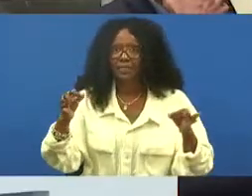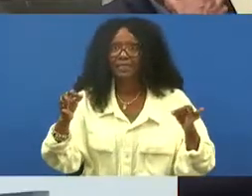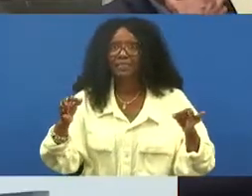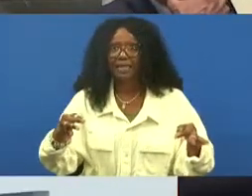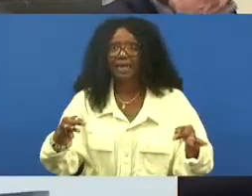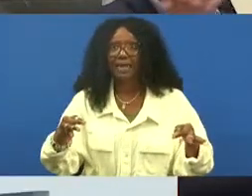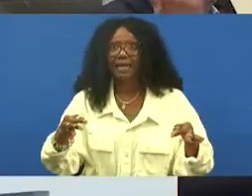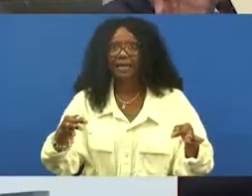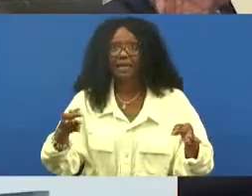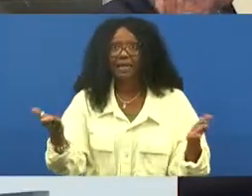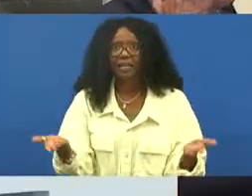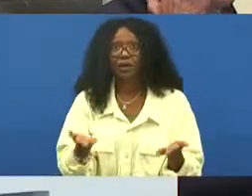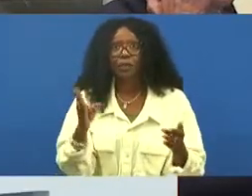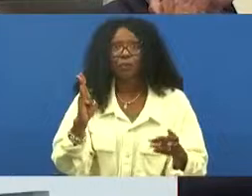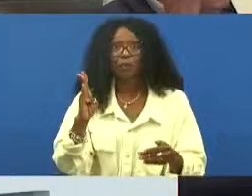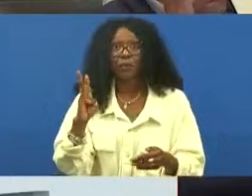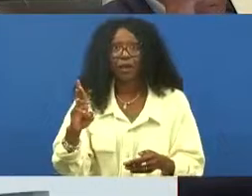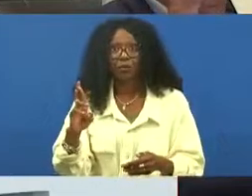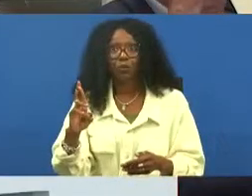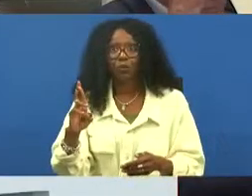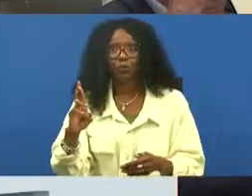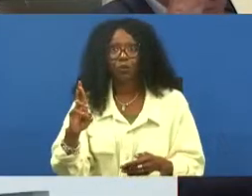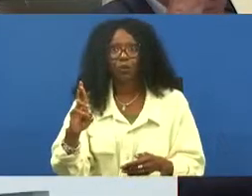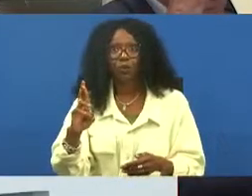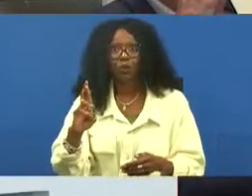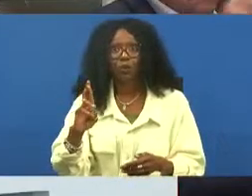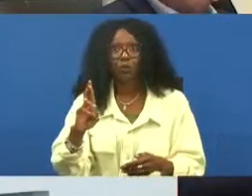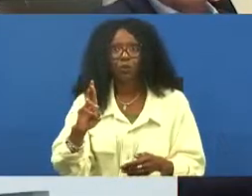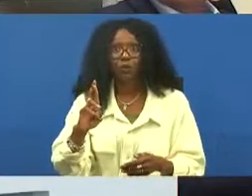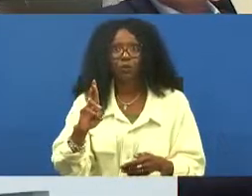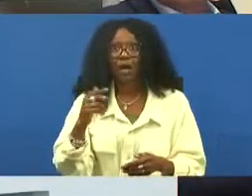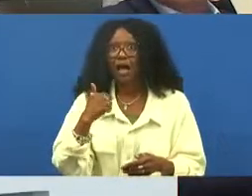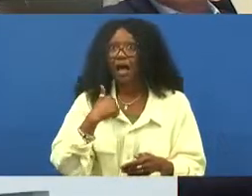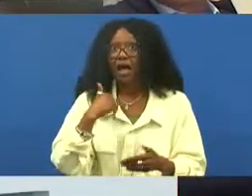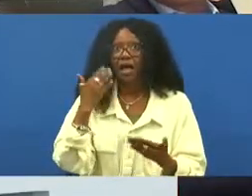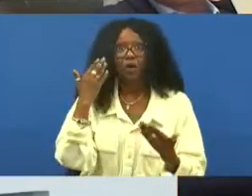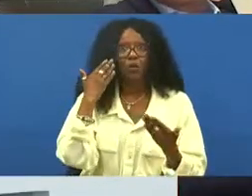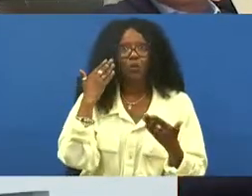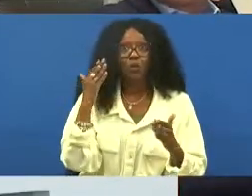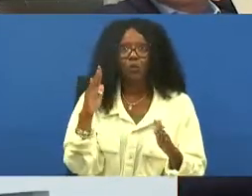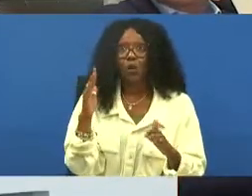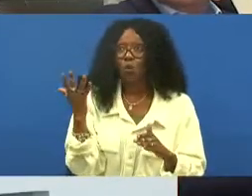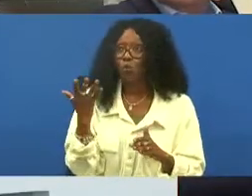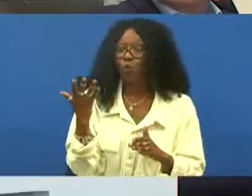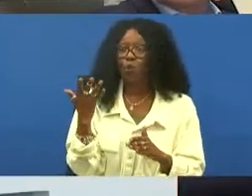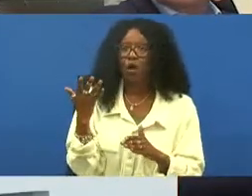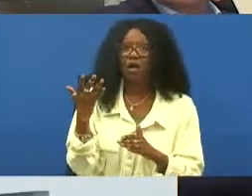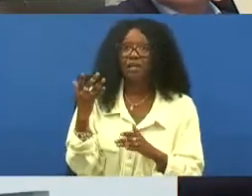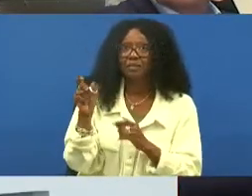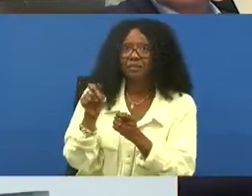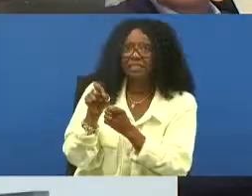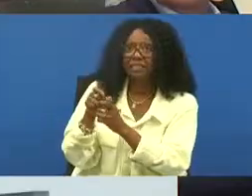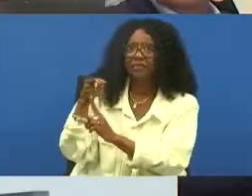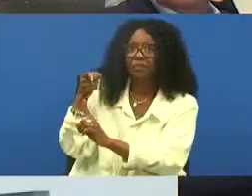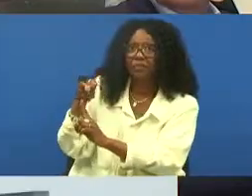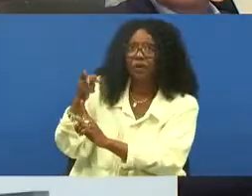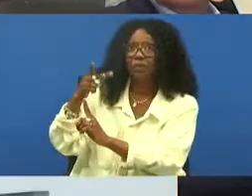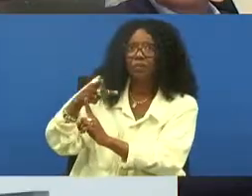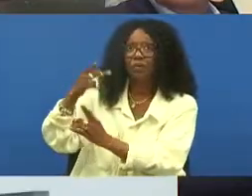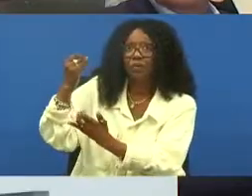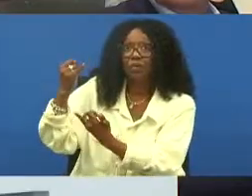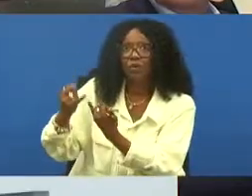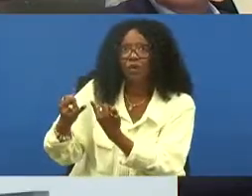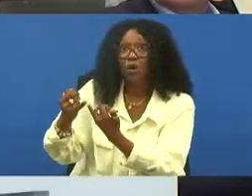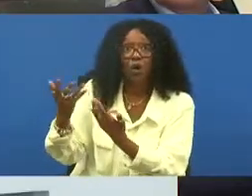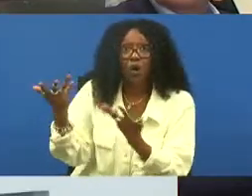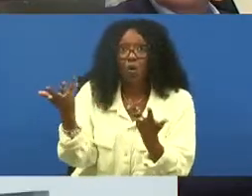Rouge, and I don't know what the CapEx is going to be on this project. I don't think you all even know what the CapEx is